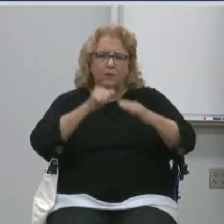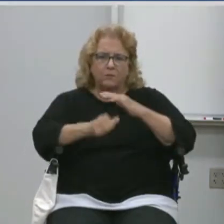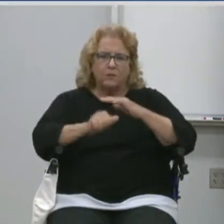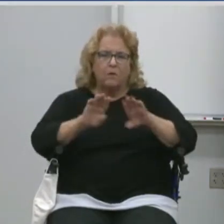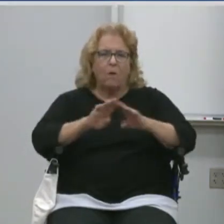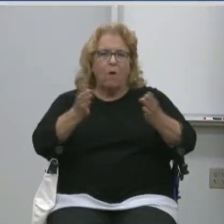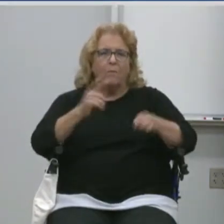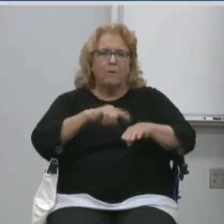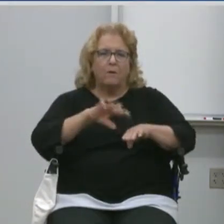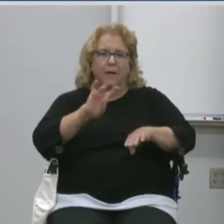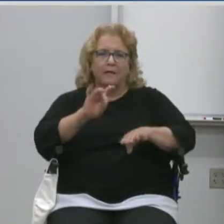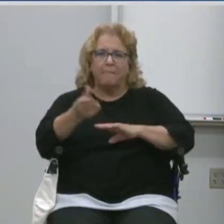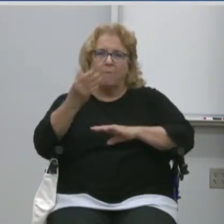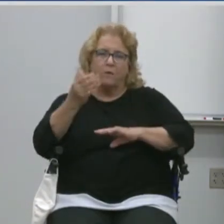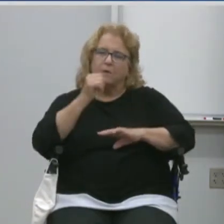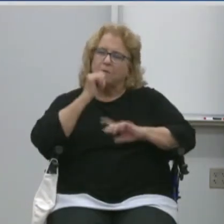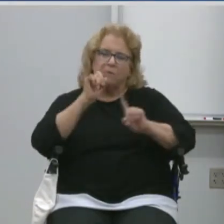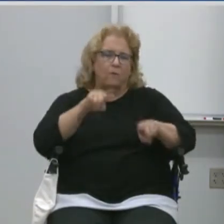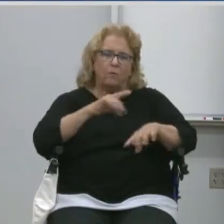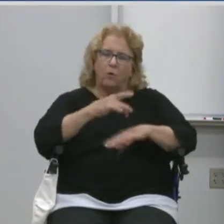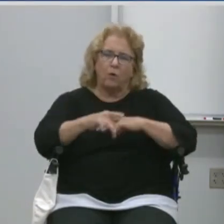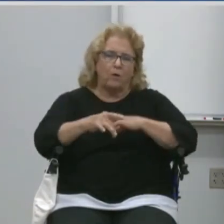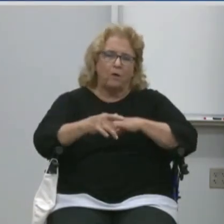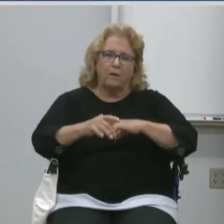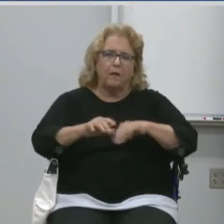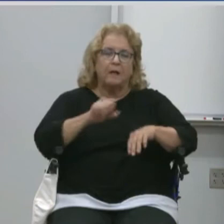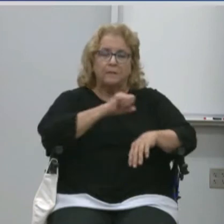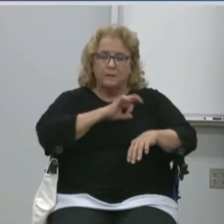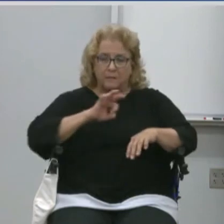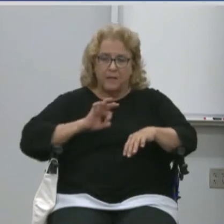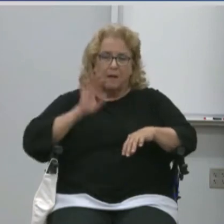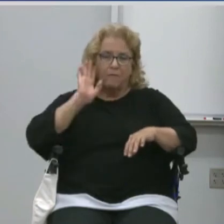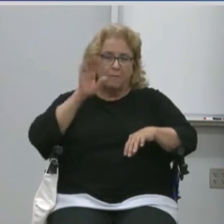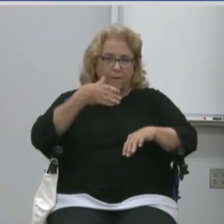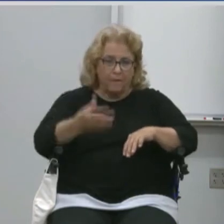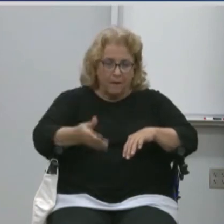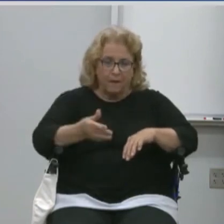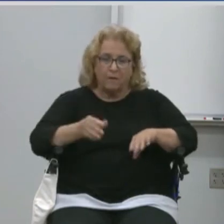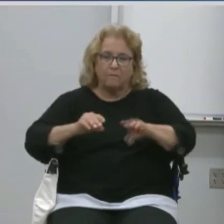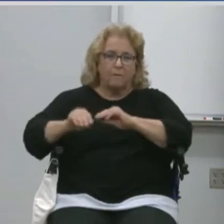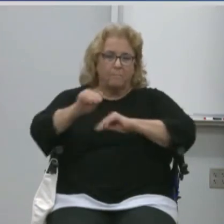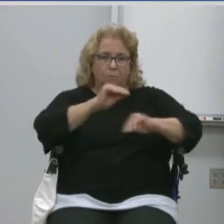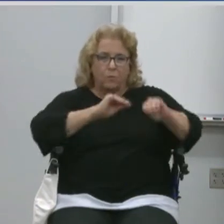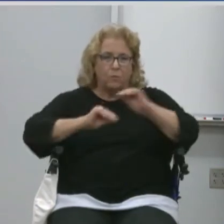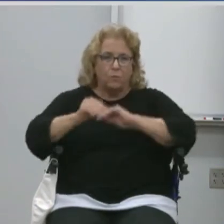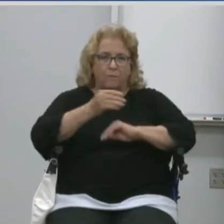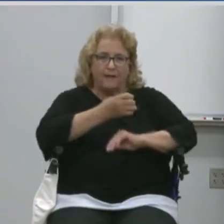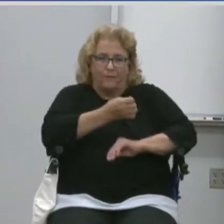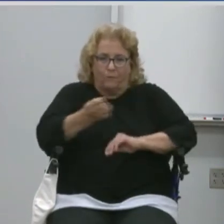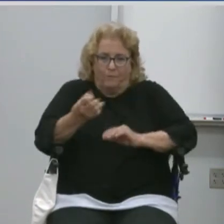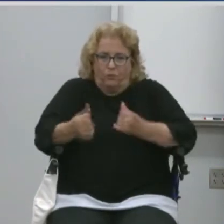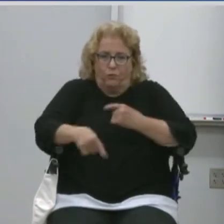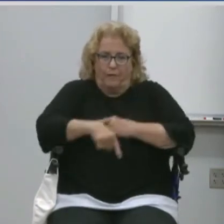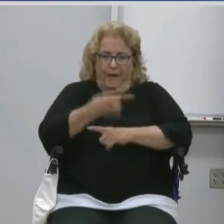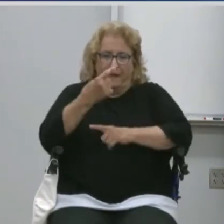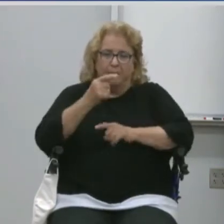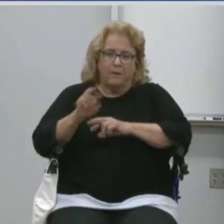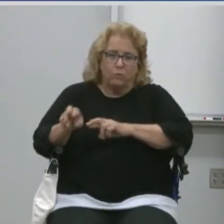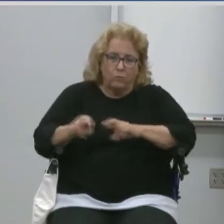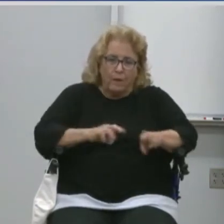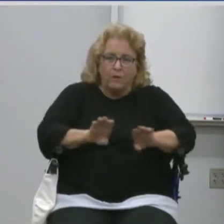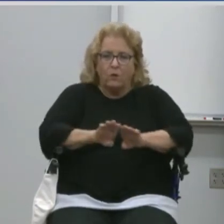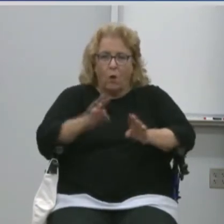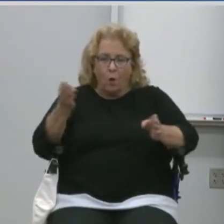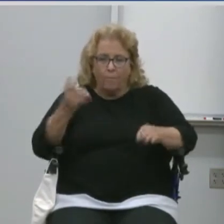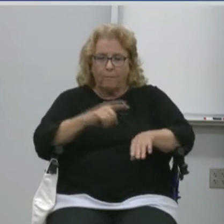a.m. Please don't get there any earlier. The staff will be there. We have moved a lot of supplies and equipment today to be ready to open the